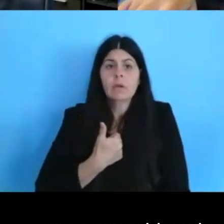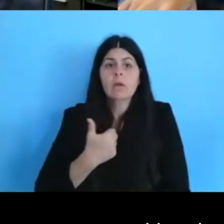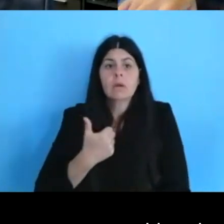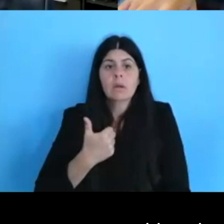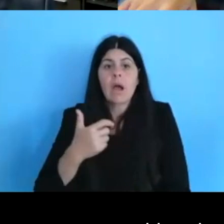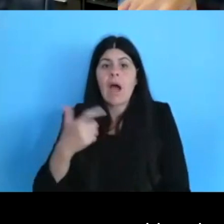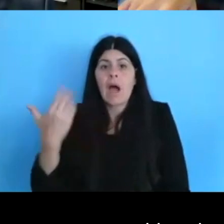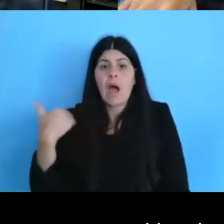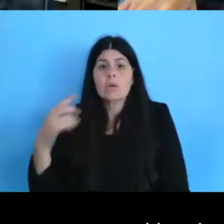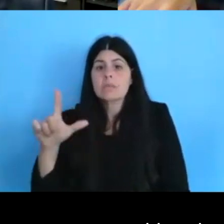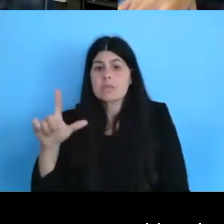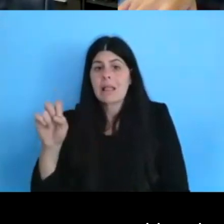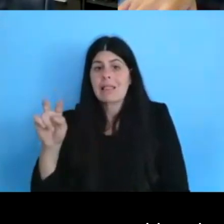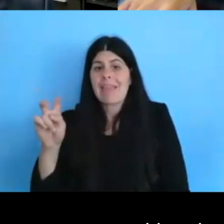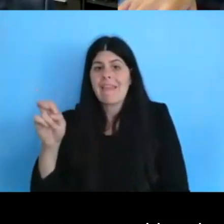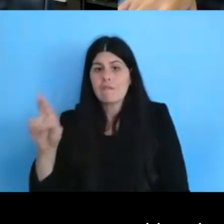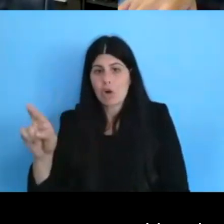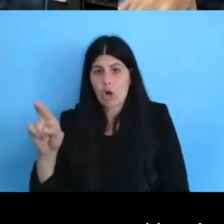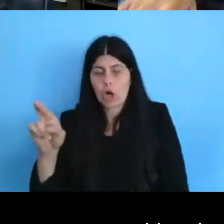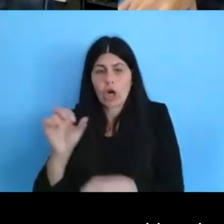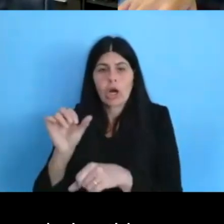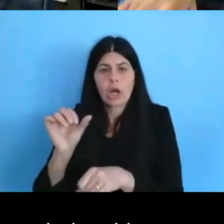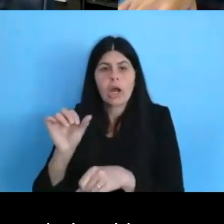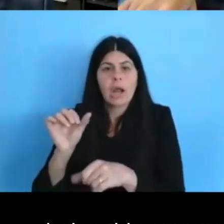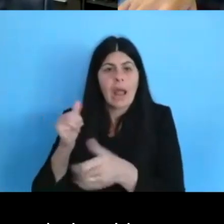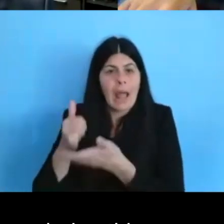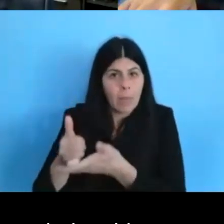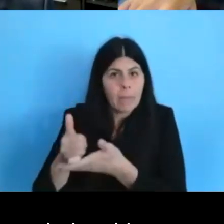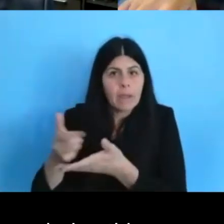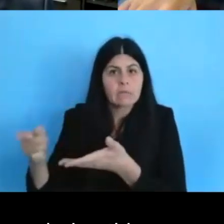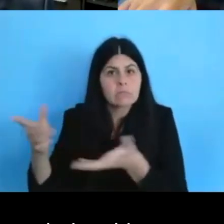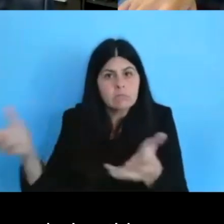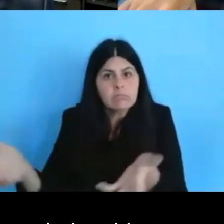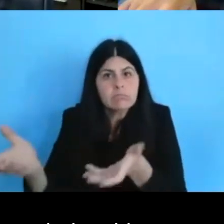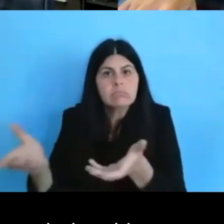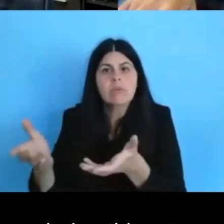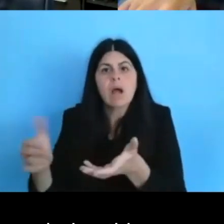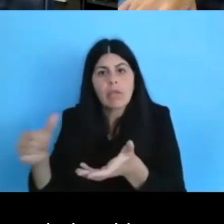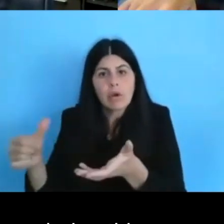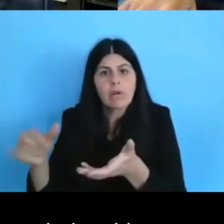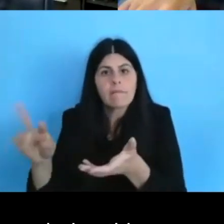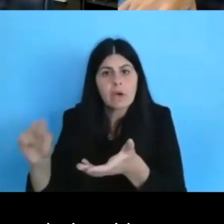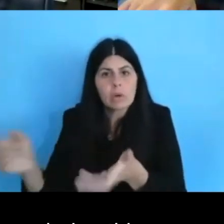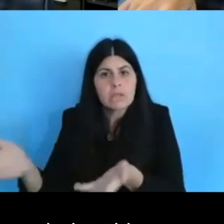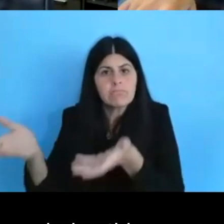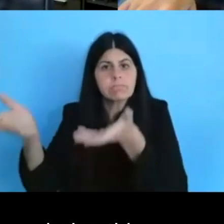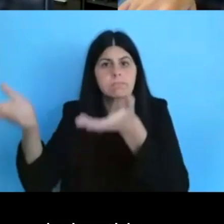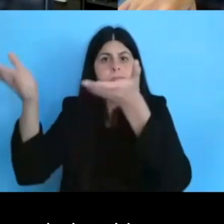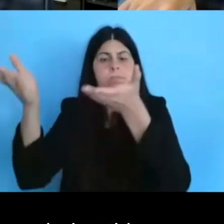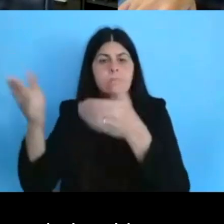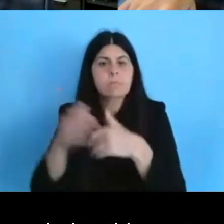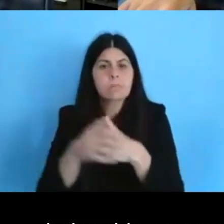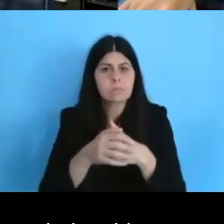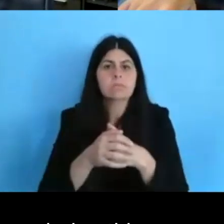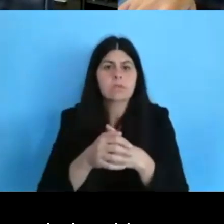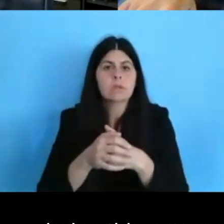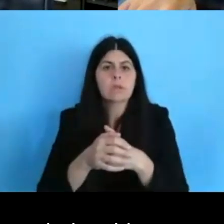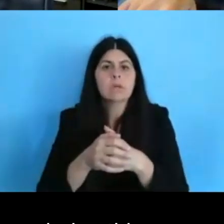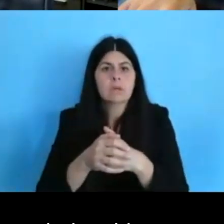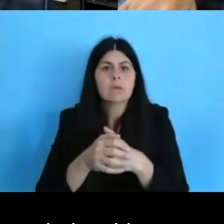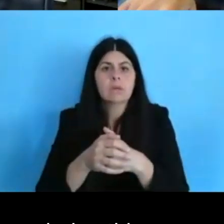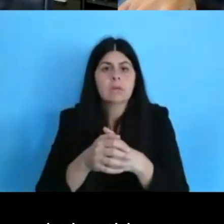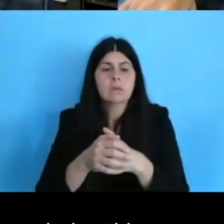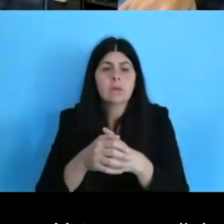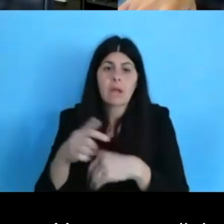helping veterans find employment in a small town in Indiana, to being this program director for the entire state now, I could say that I heard